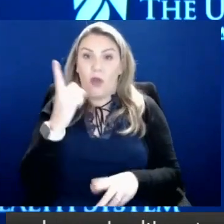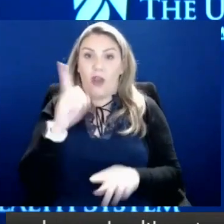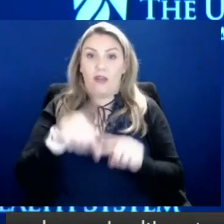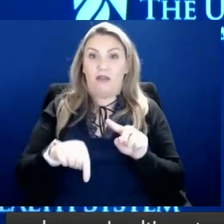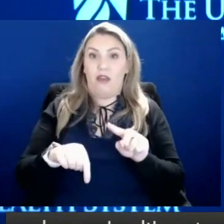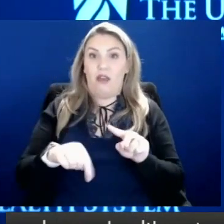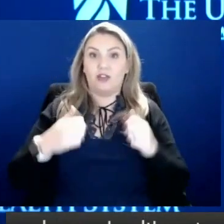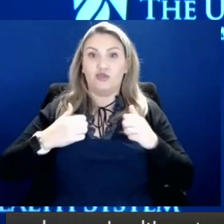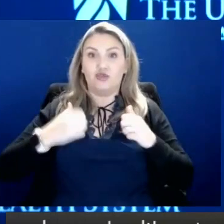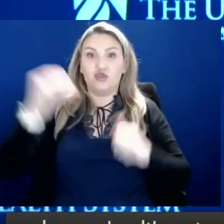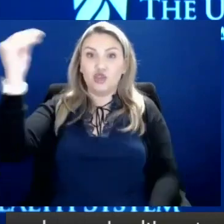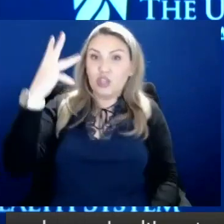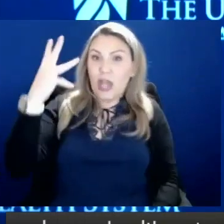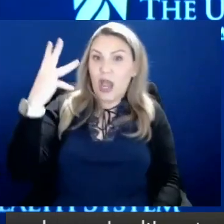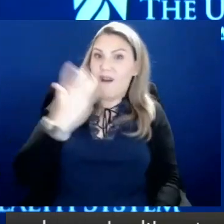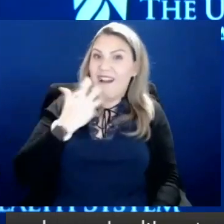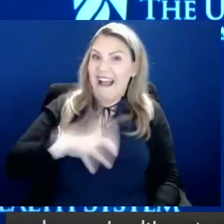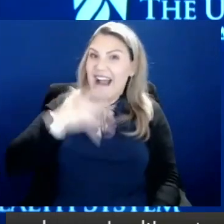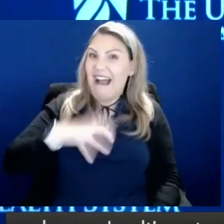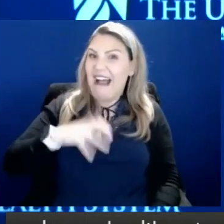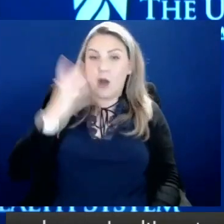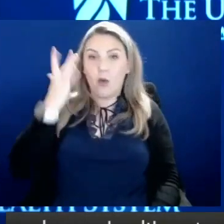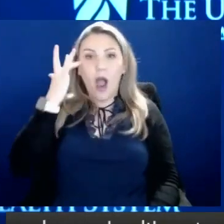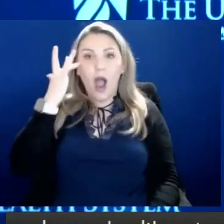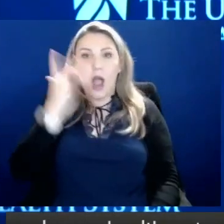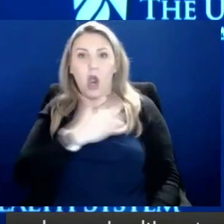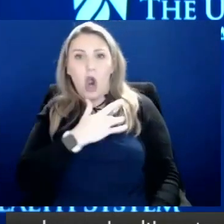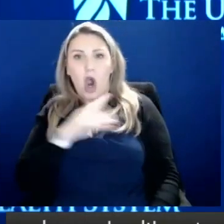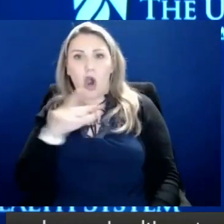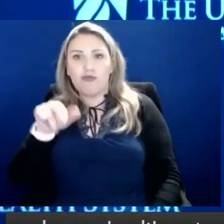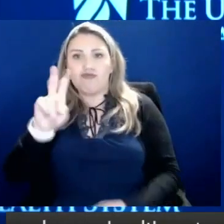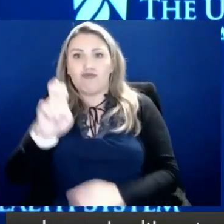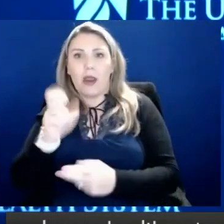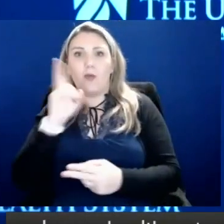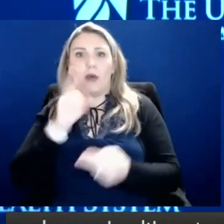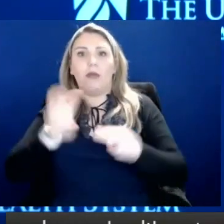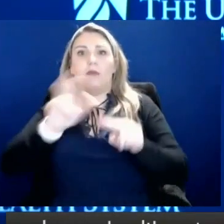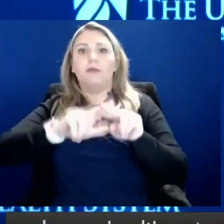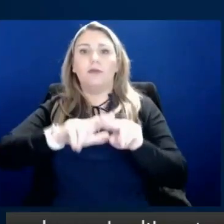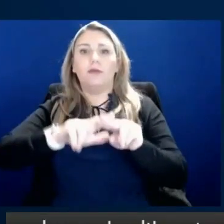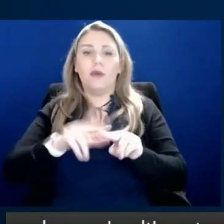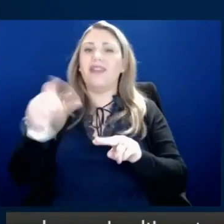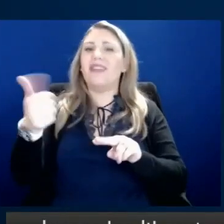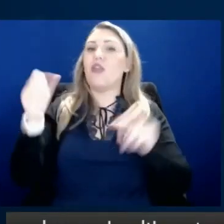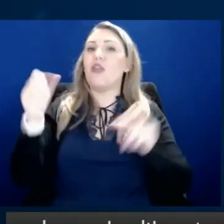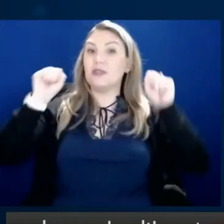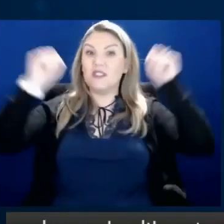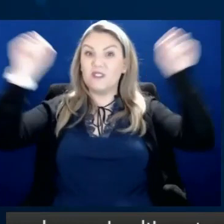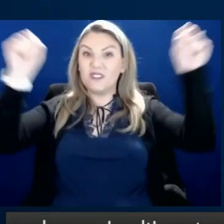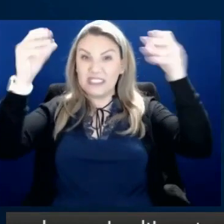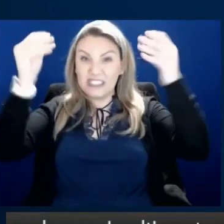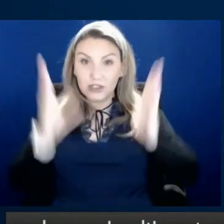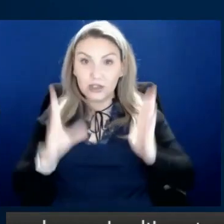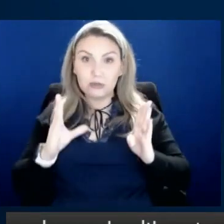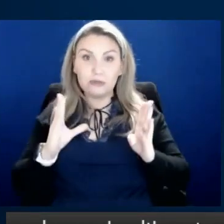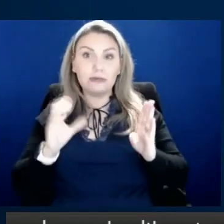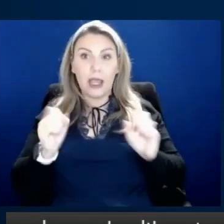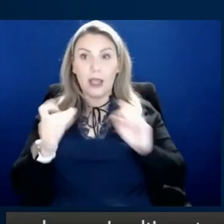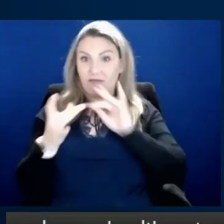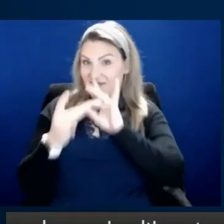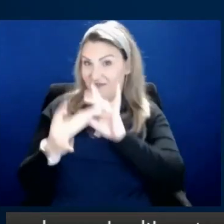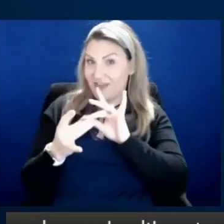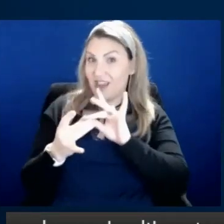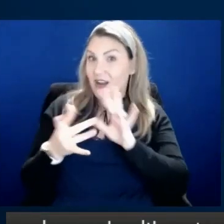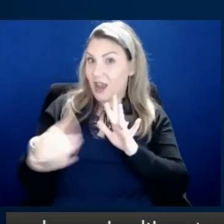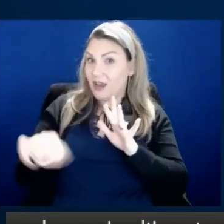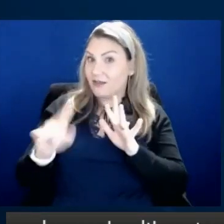what causes her heart rate to spike. Another one's a fitness instructor. So anyway, I can get with you after this and help connect you to those women if that